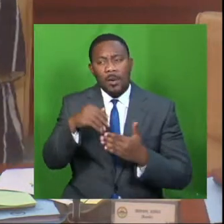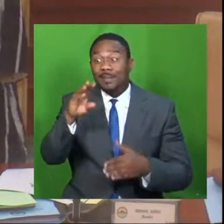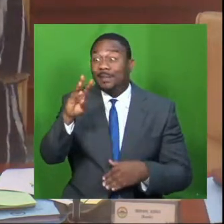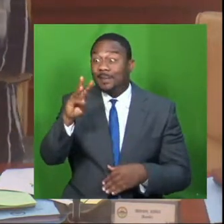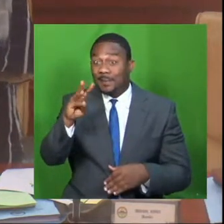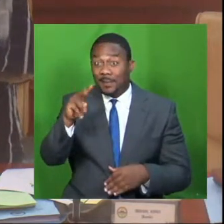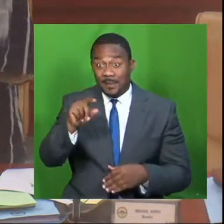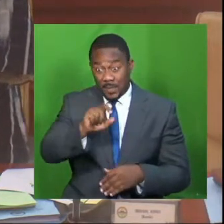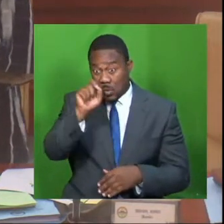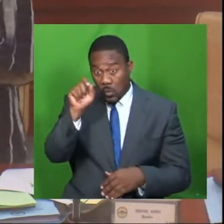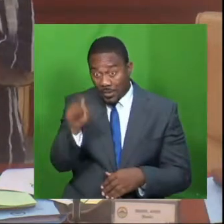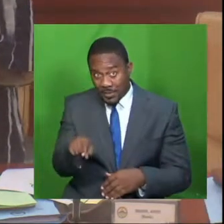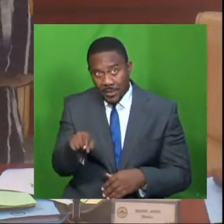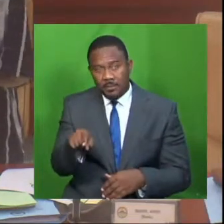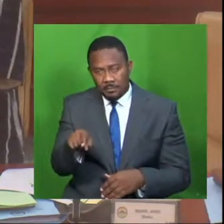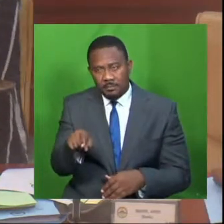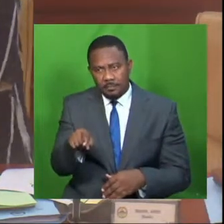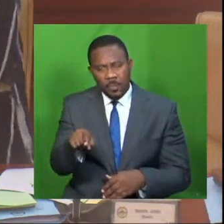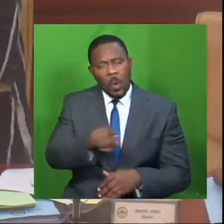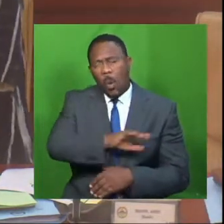proceedings.